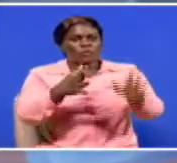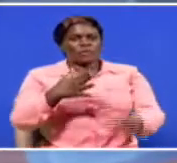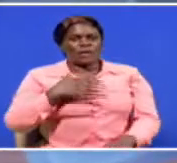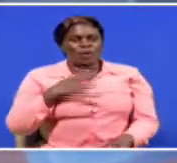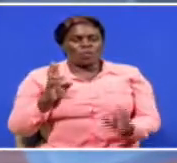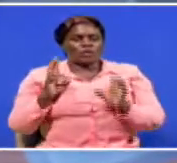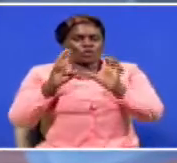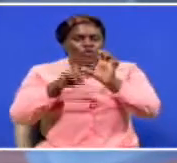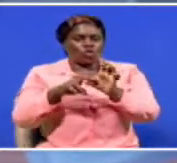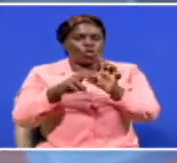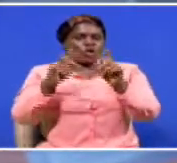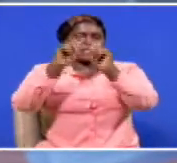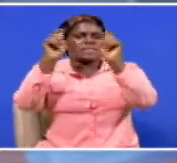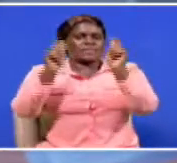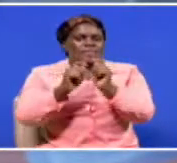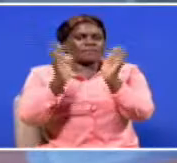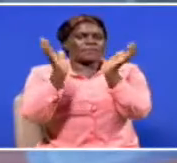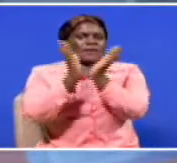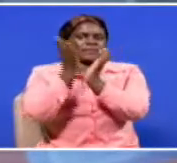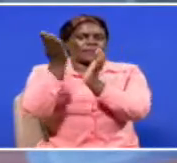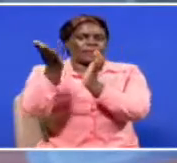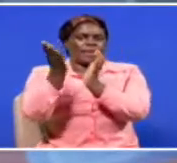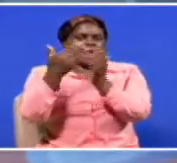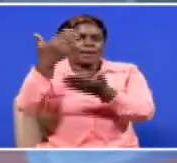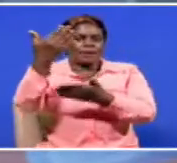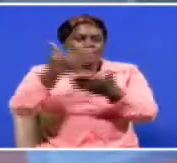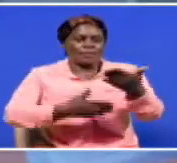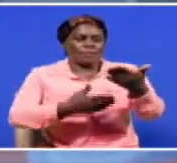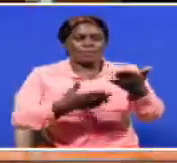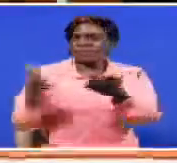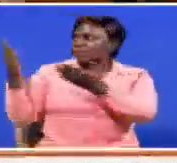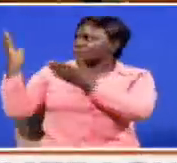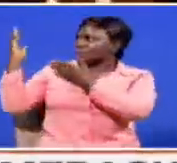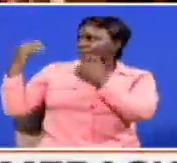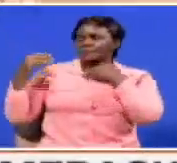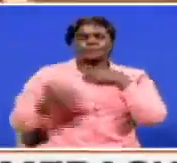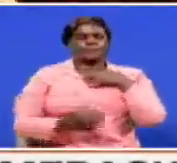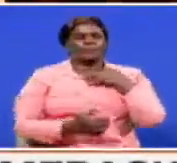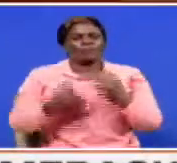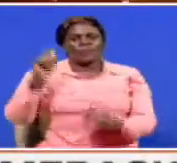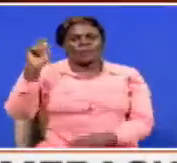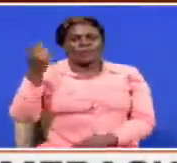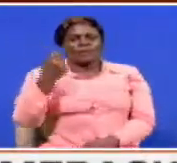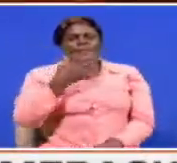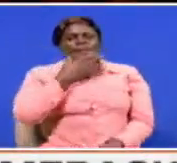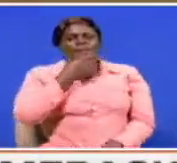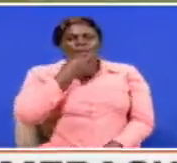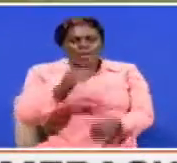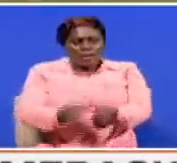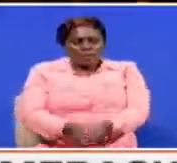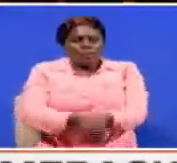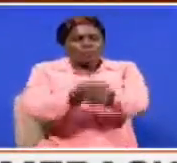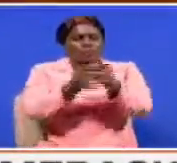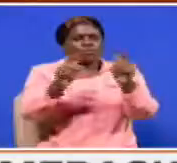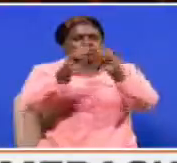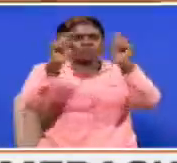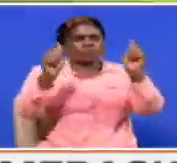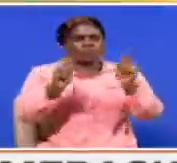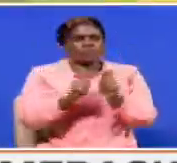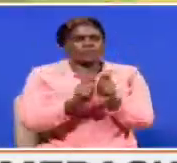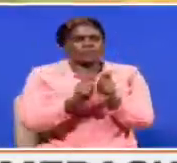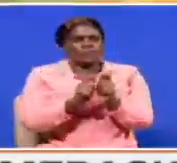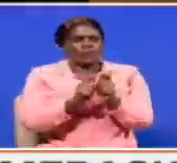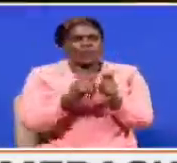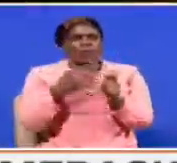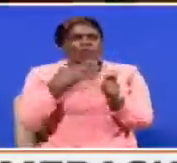Terry joined the team in Kasarani and prepared the following report. Kenya men's volleyball team Wafalme